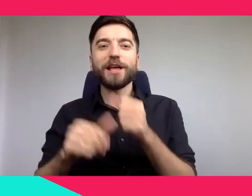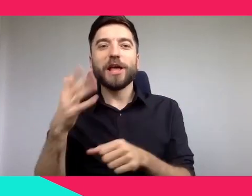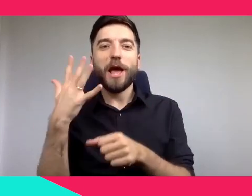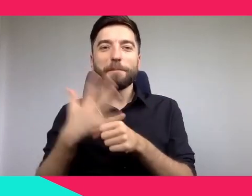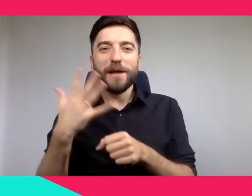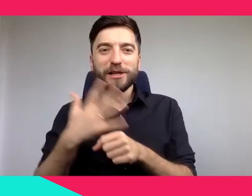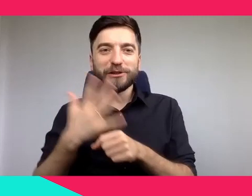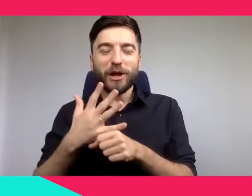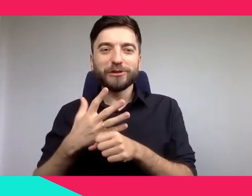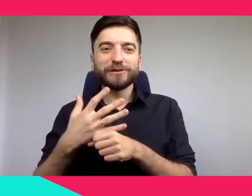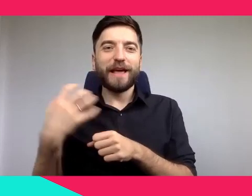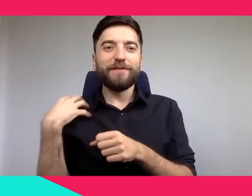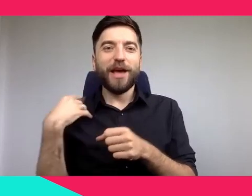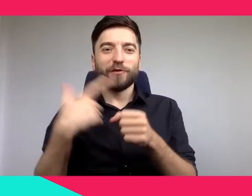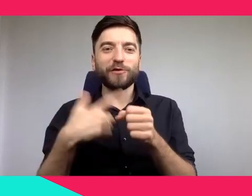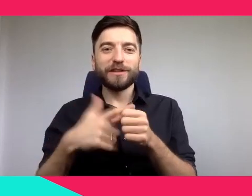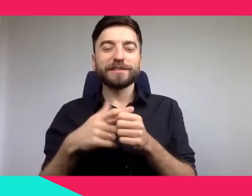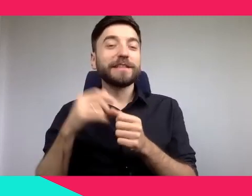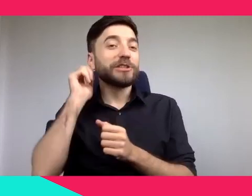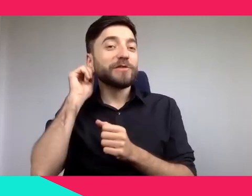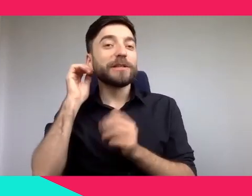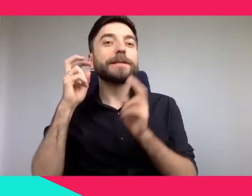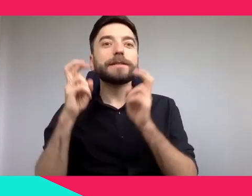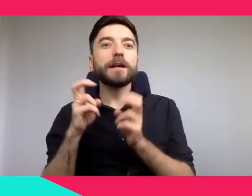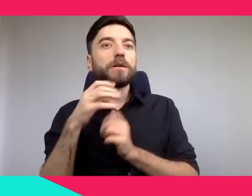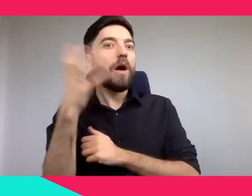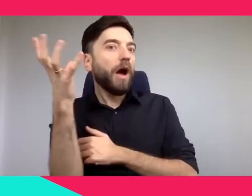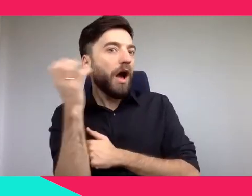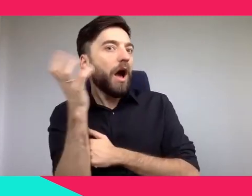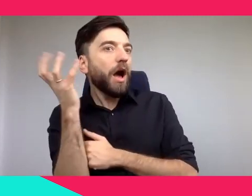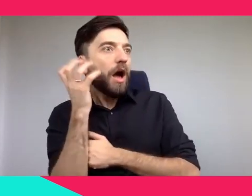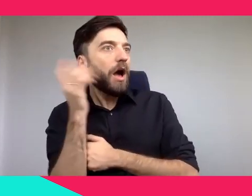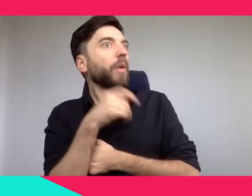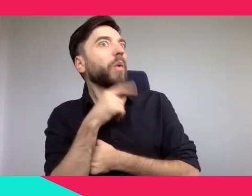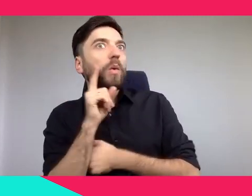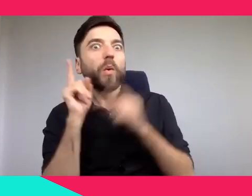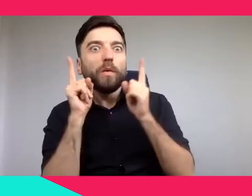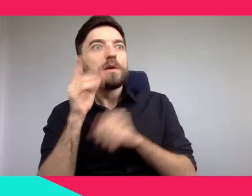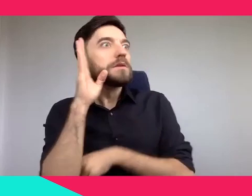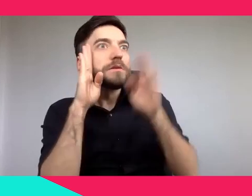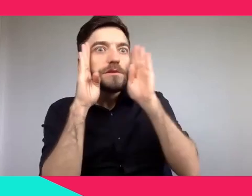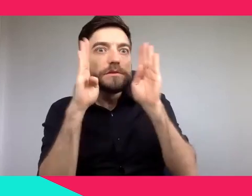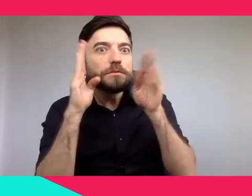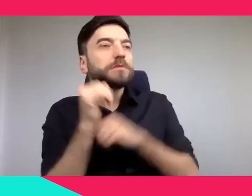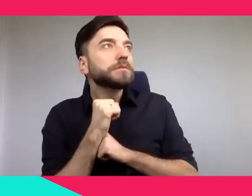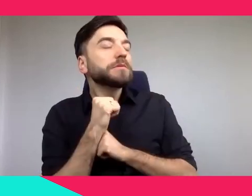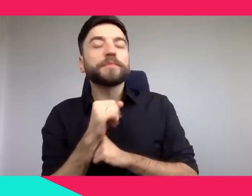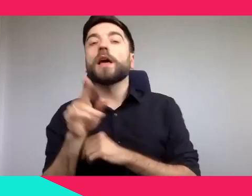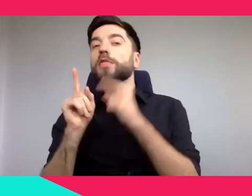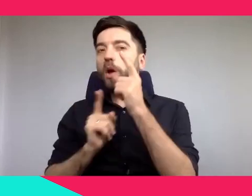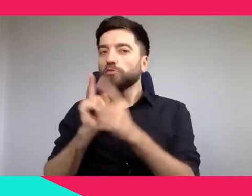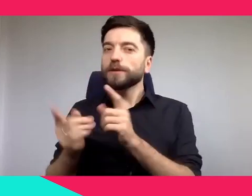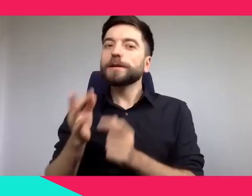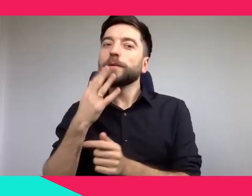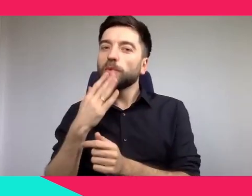and a painting, and the teacher is, I'm imagining, explaining what they should look at, what is important in this painting and